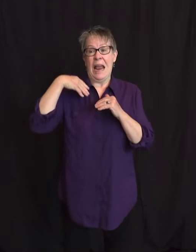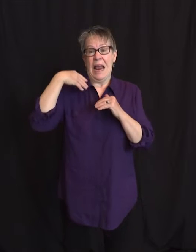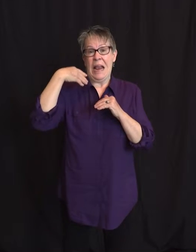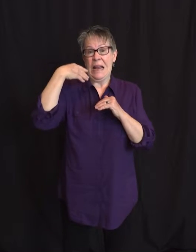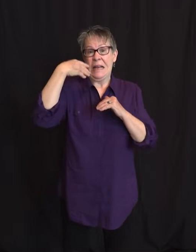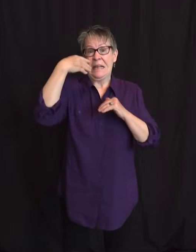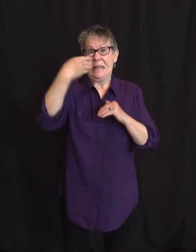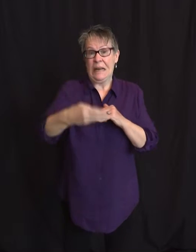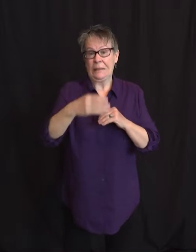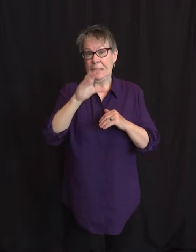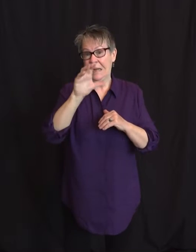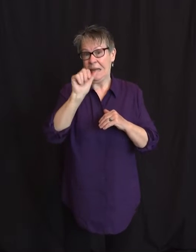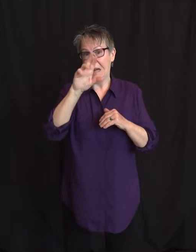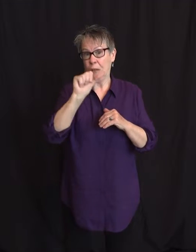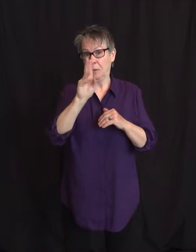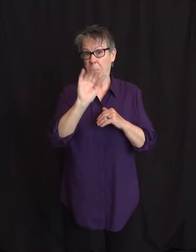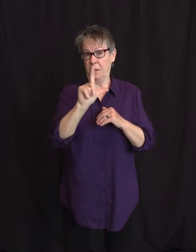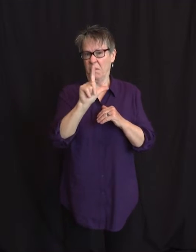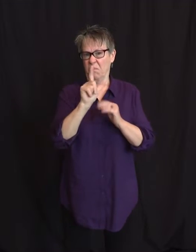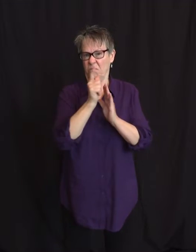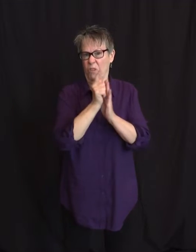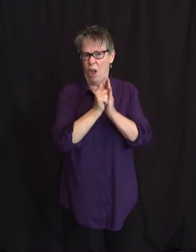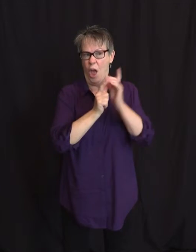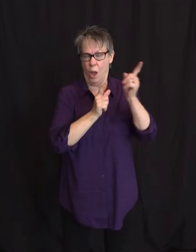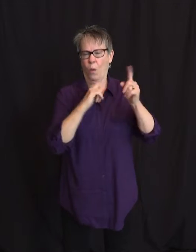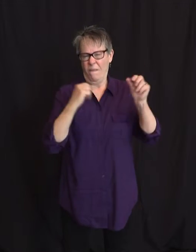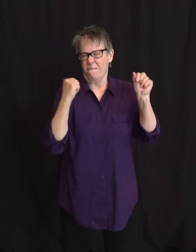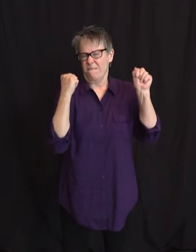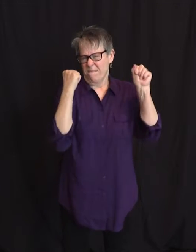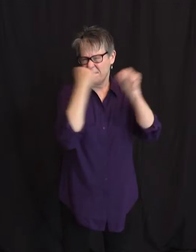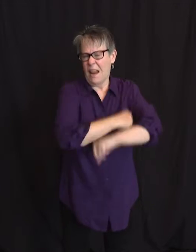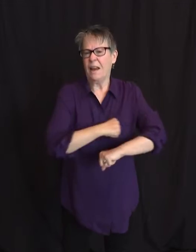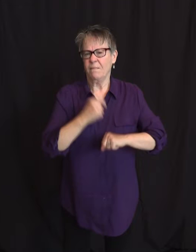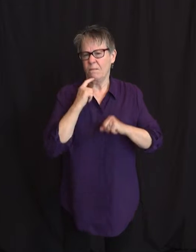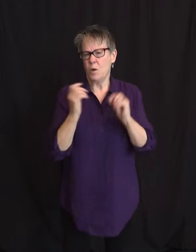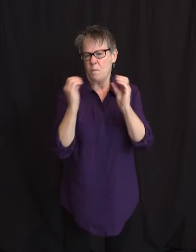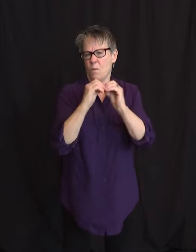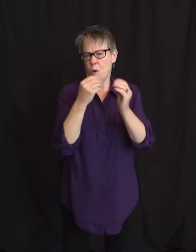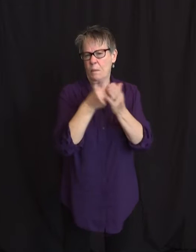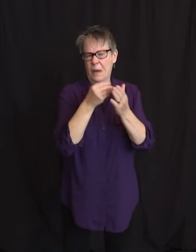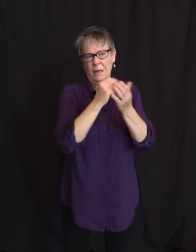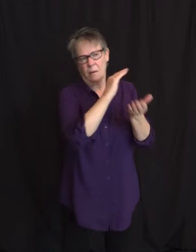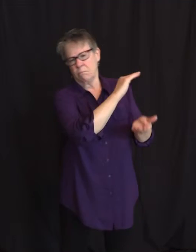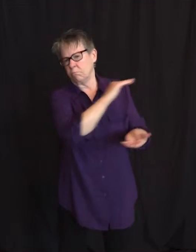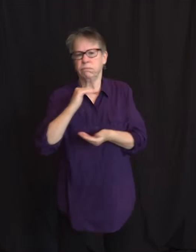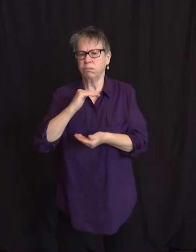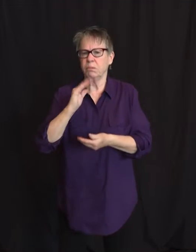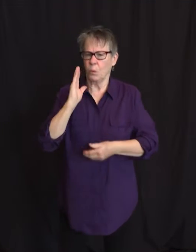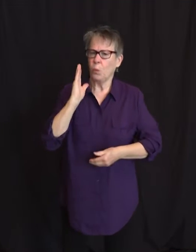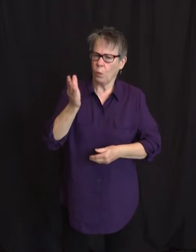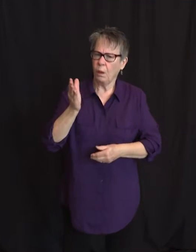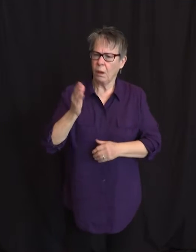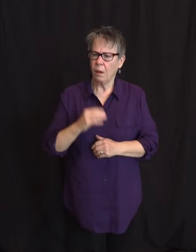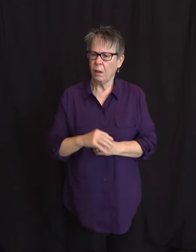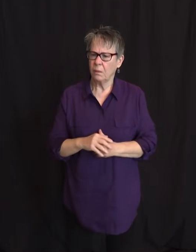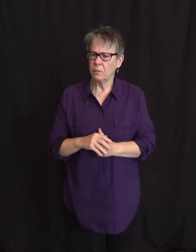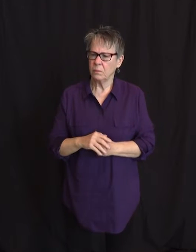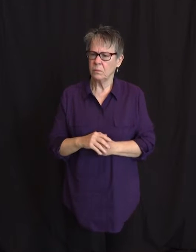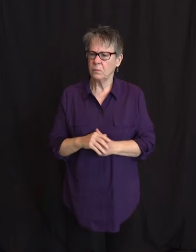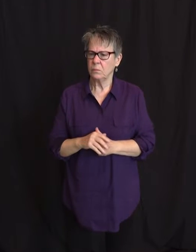heard some very divisive rhetoric from Leader McConnell in the United States Senate